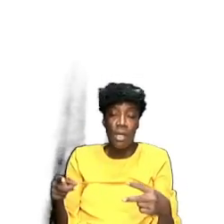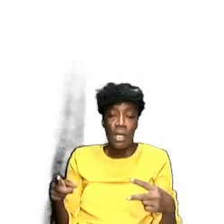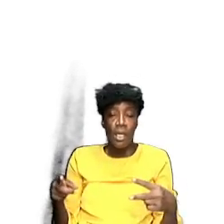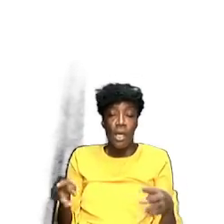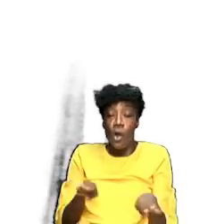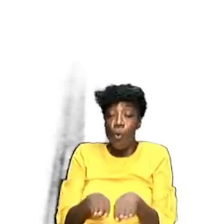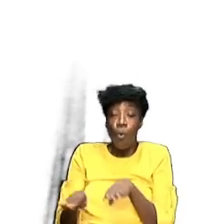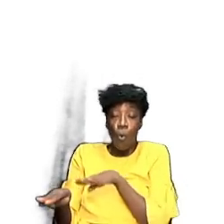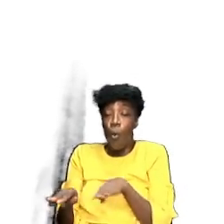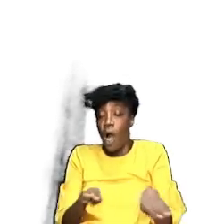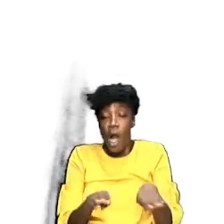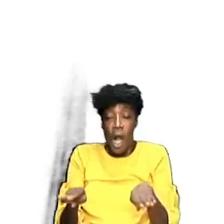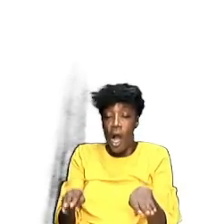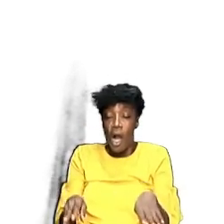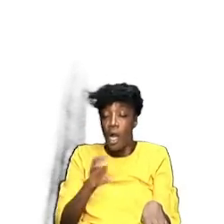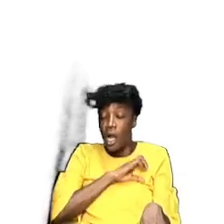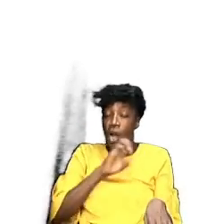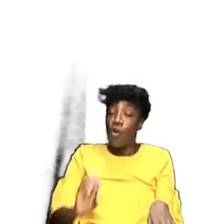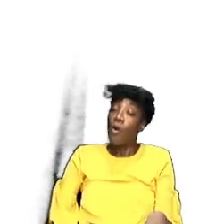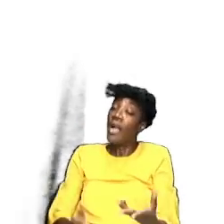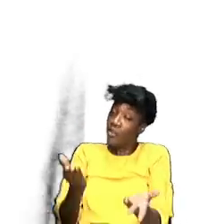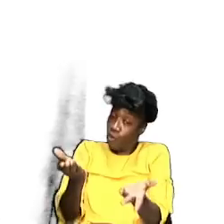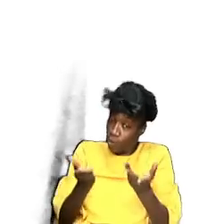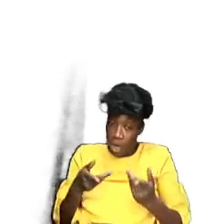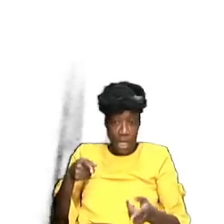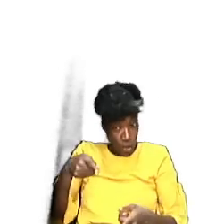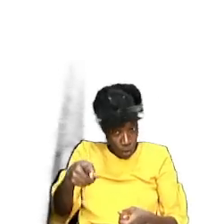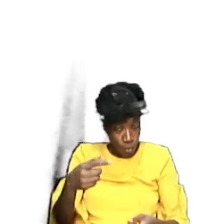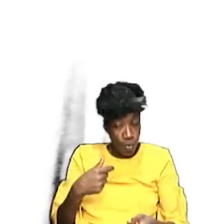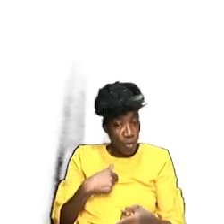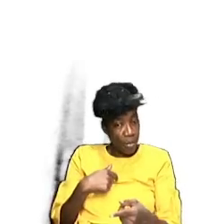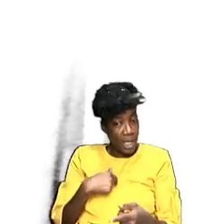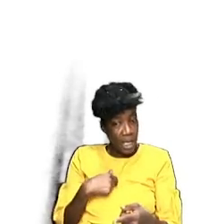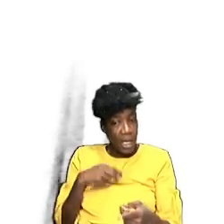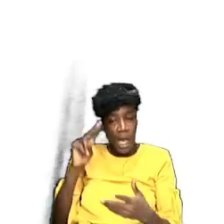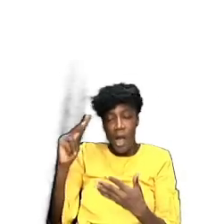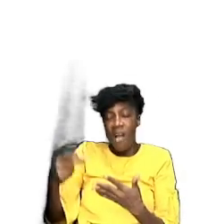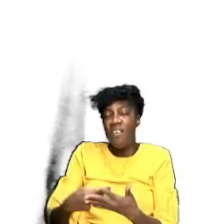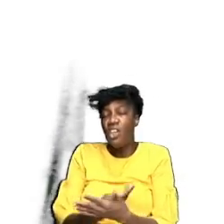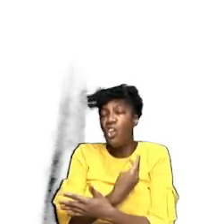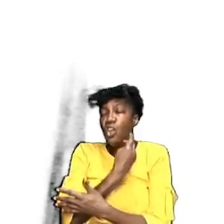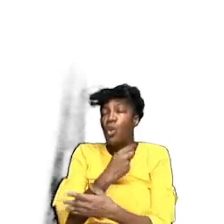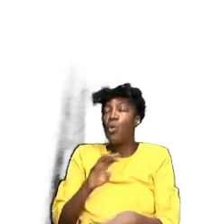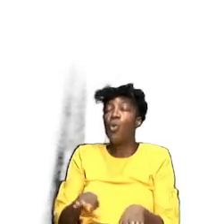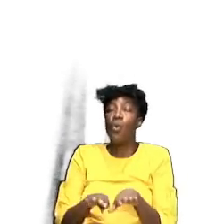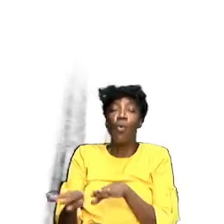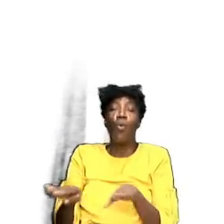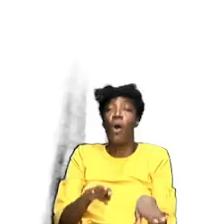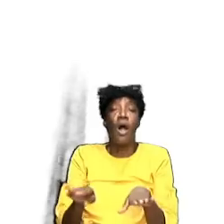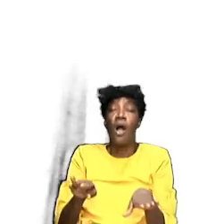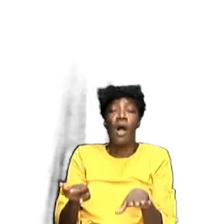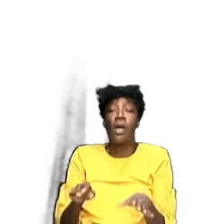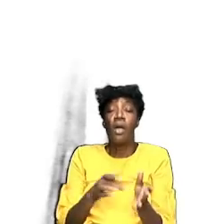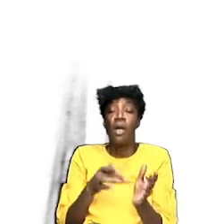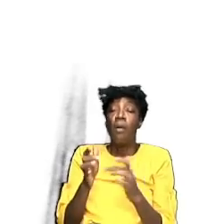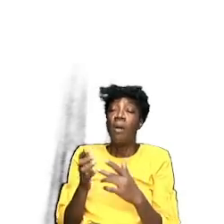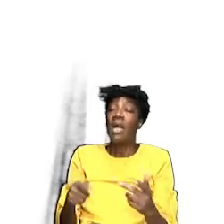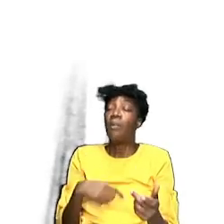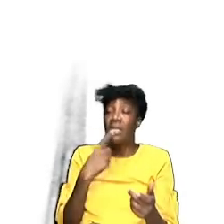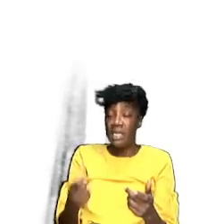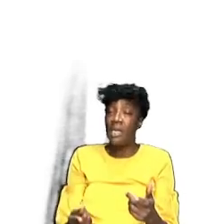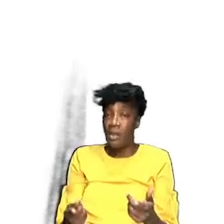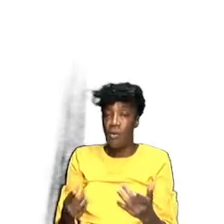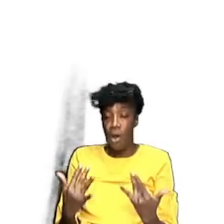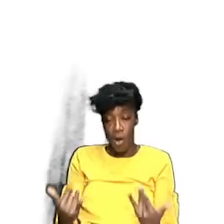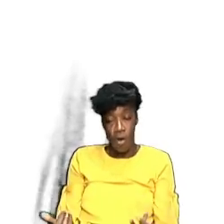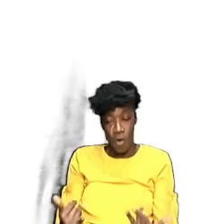we should walk as Christ would intend us to walk. We have a new walk. Amen. And scriptures tell you again, going further, tell you